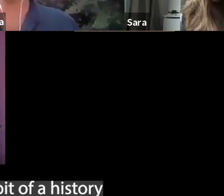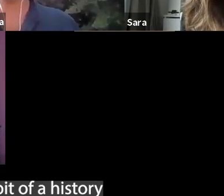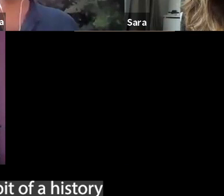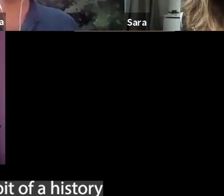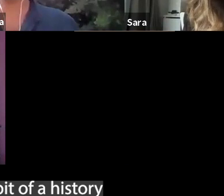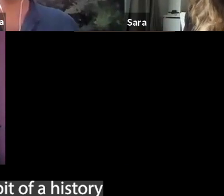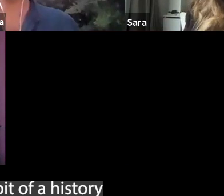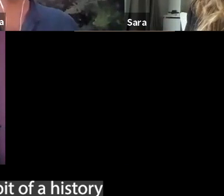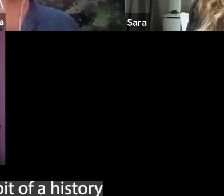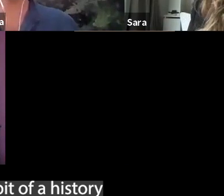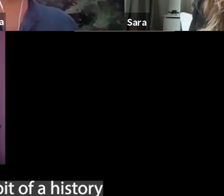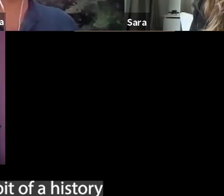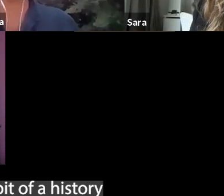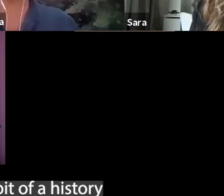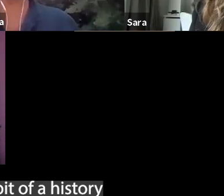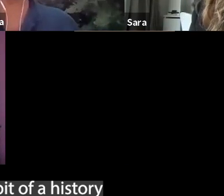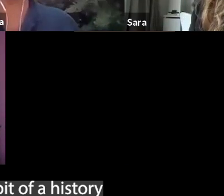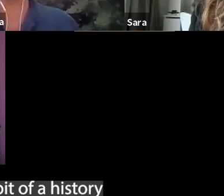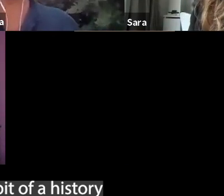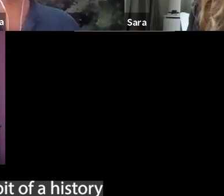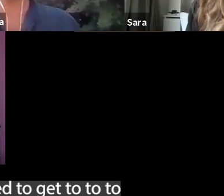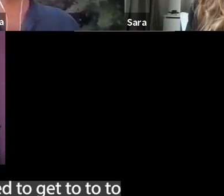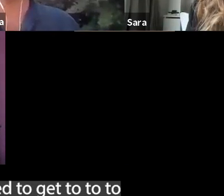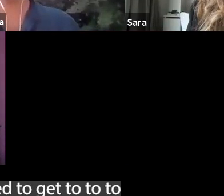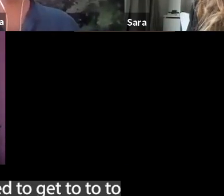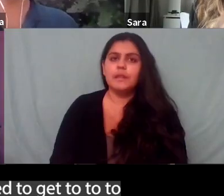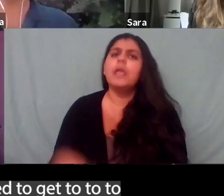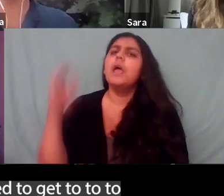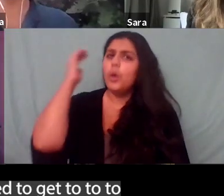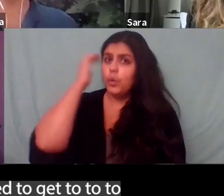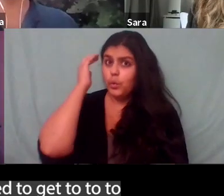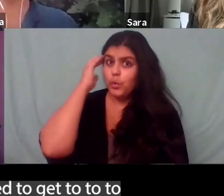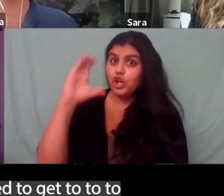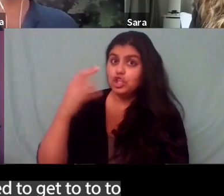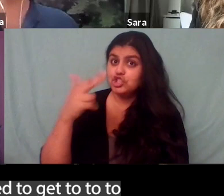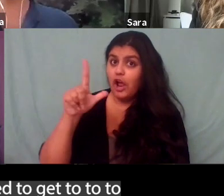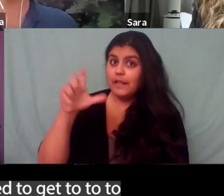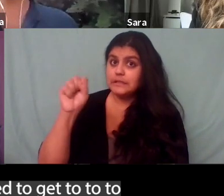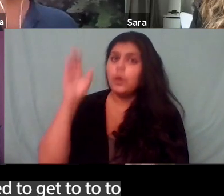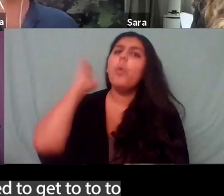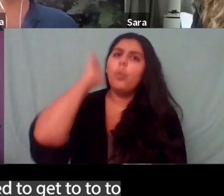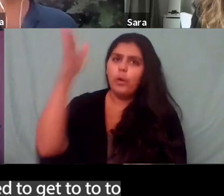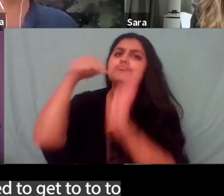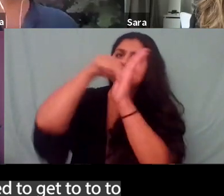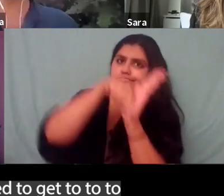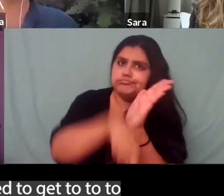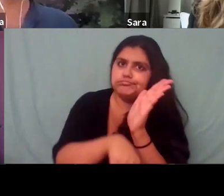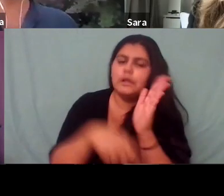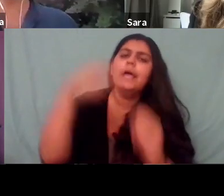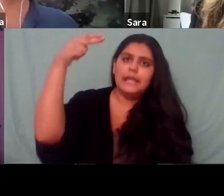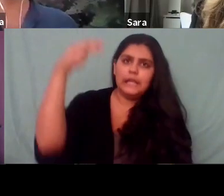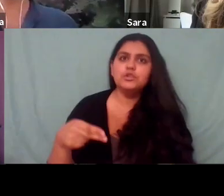segue into a little bit of a historical point, and then I need to get to the final part of